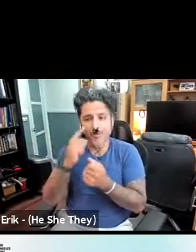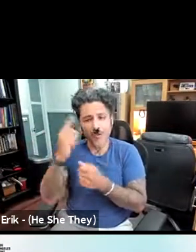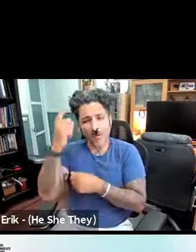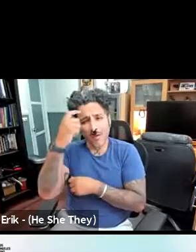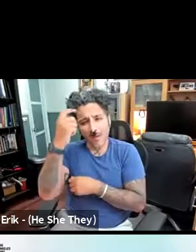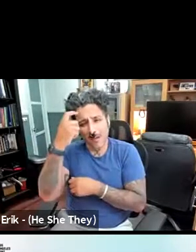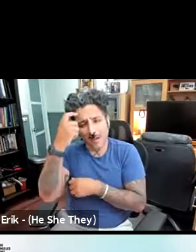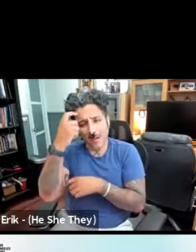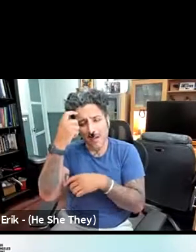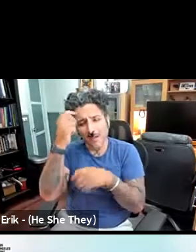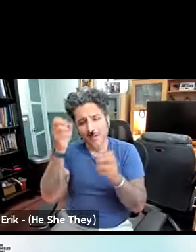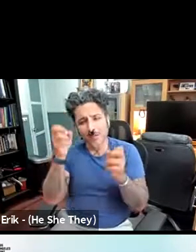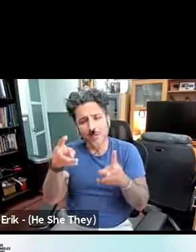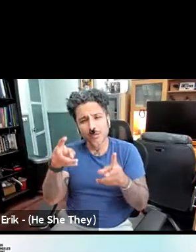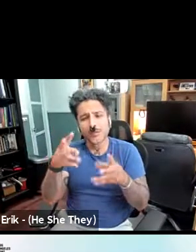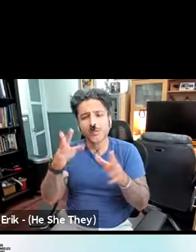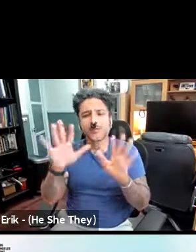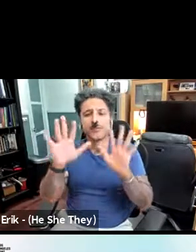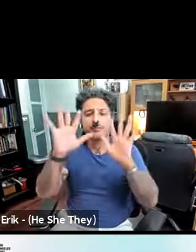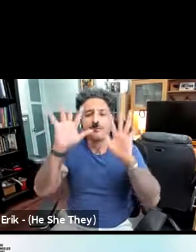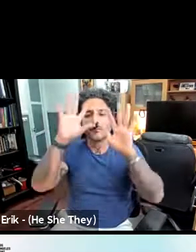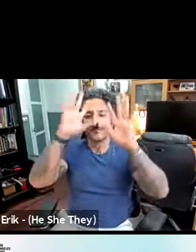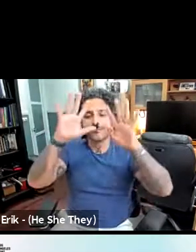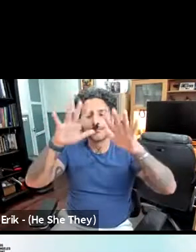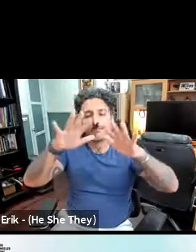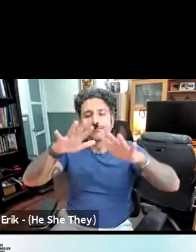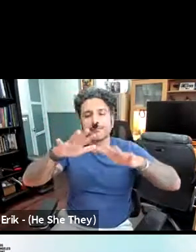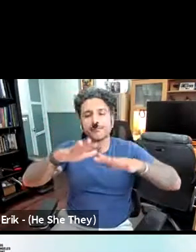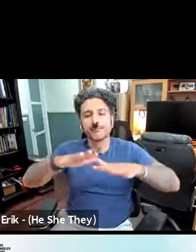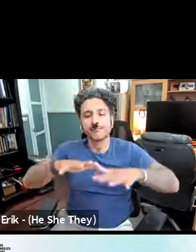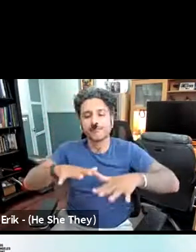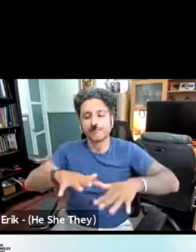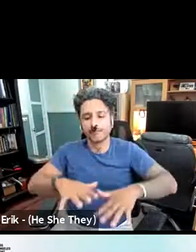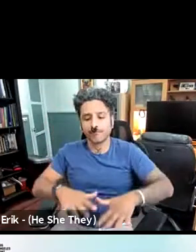chance to just rest.